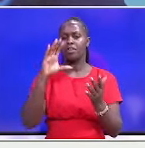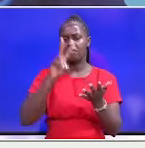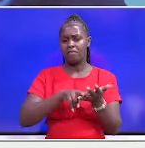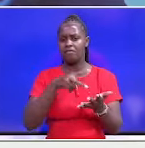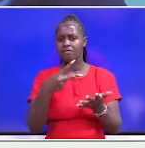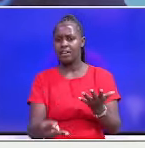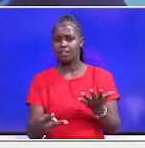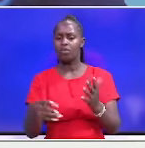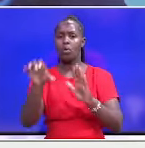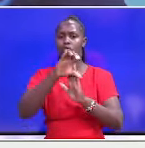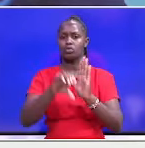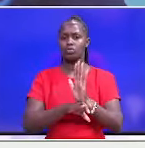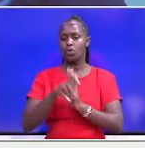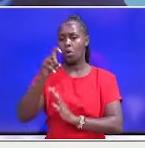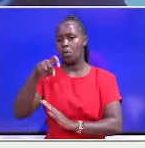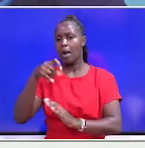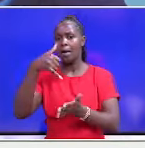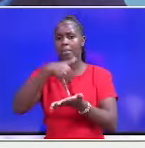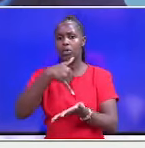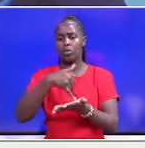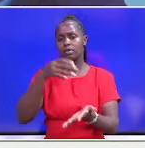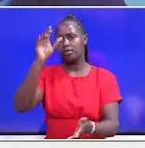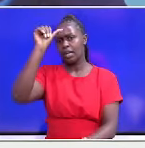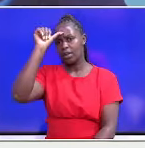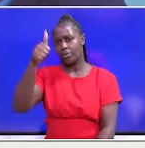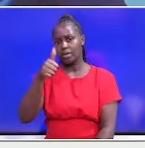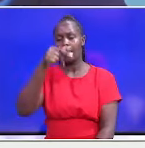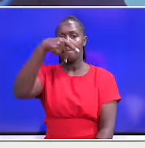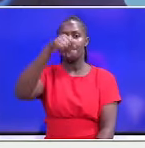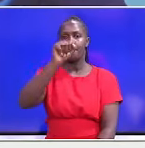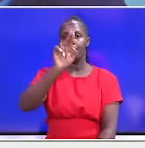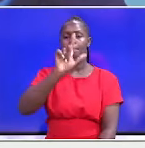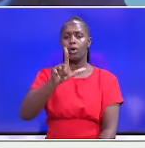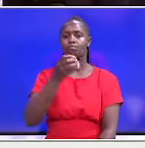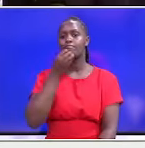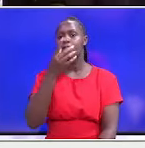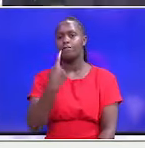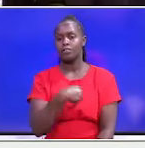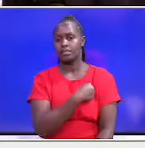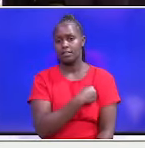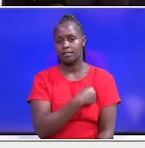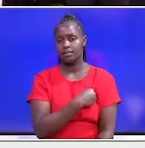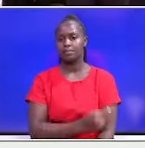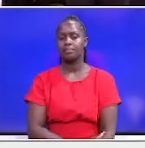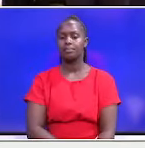requirements, including integrity. Paul Kirobi was at Statehouse and tells us more.